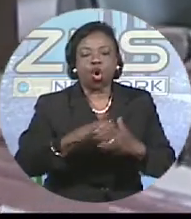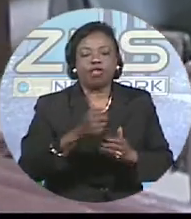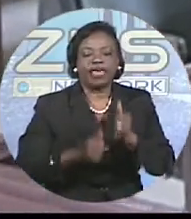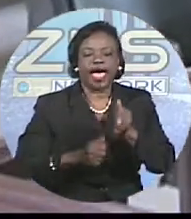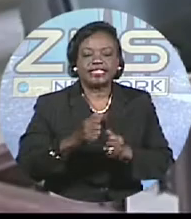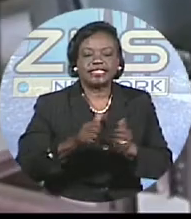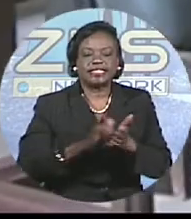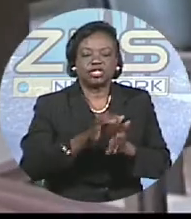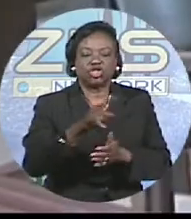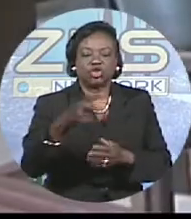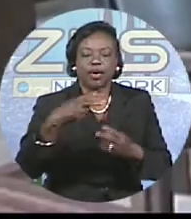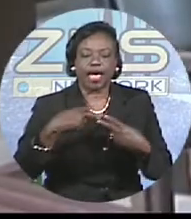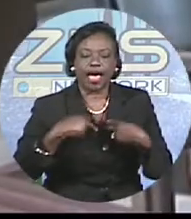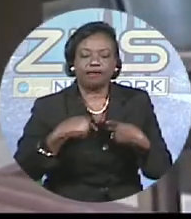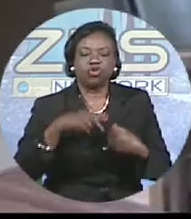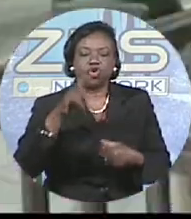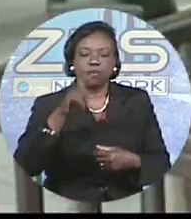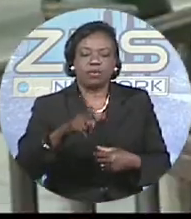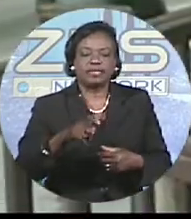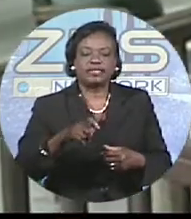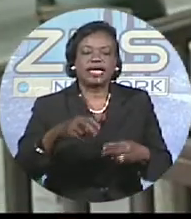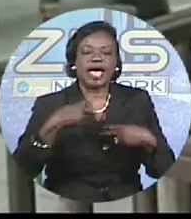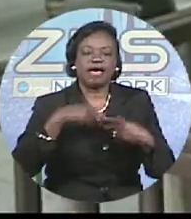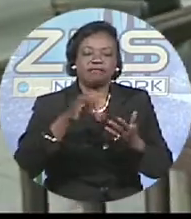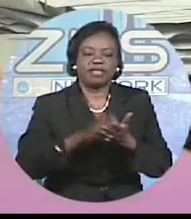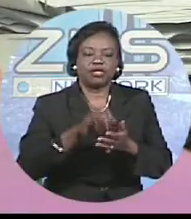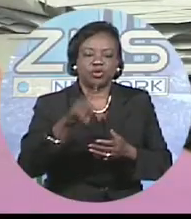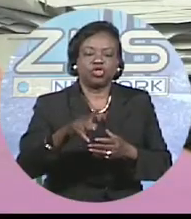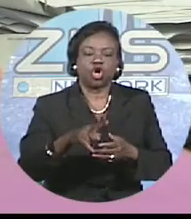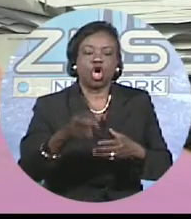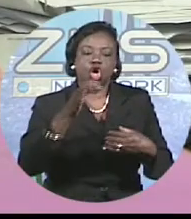state that in the nomination papers. And you must present to us